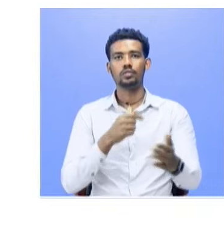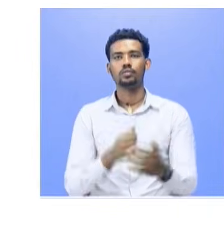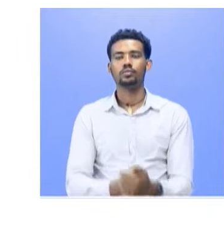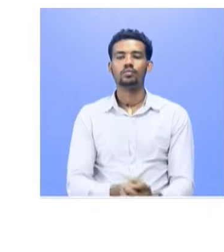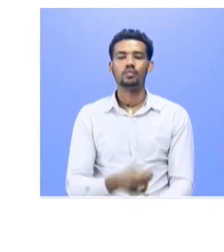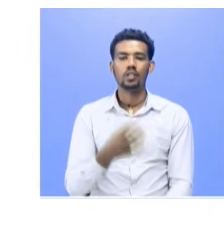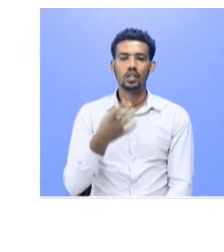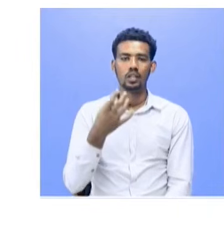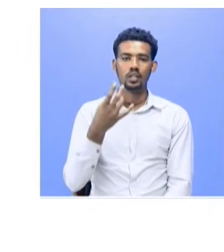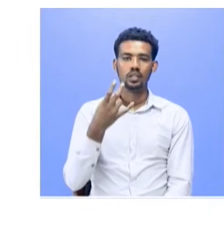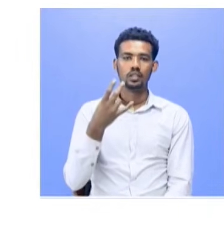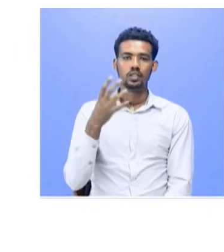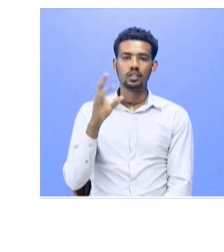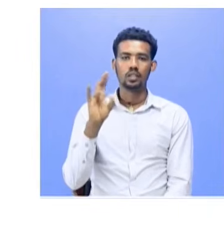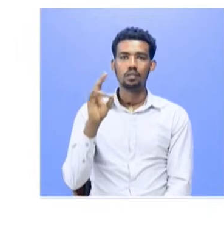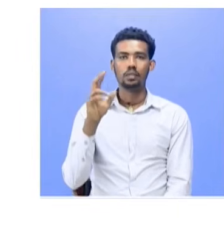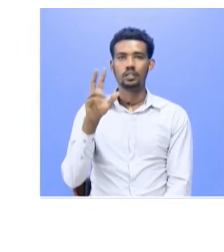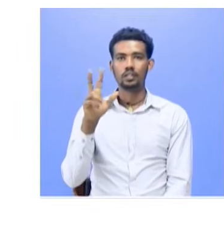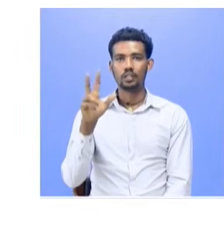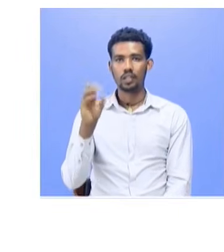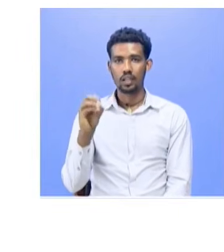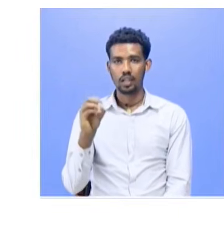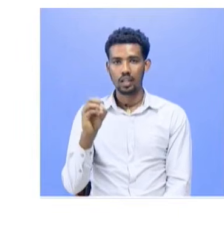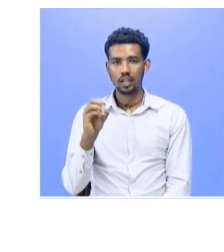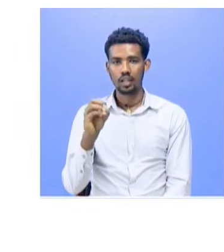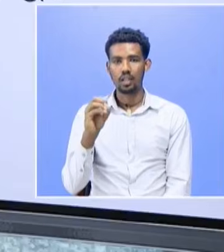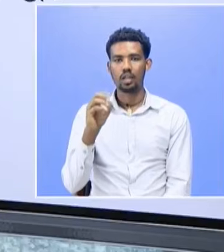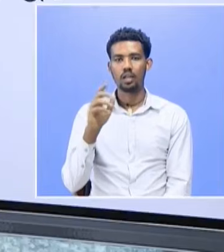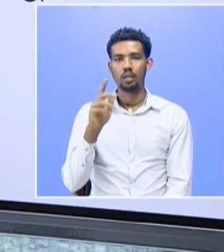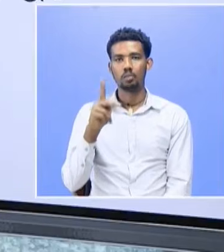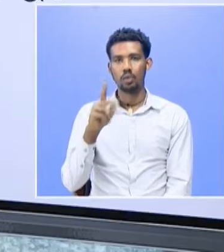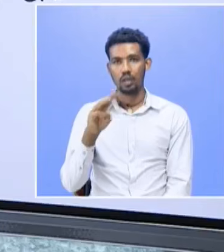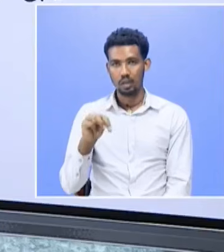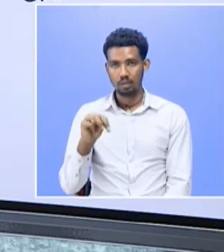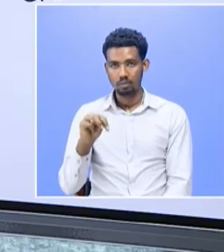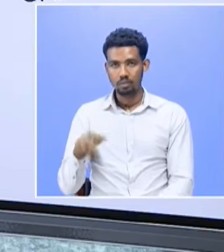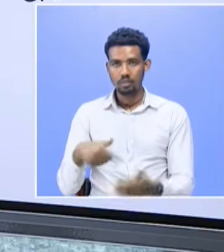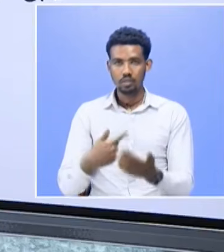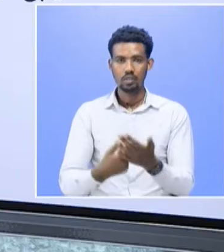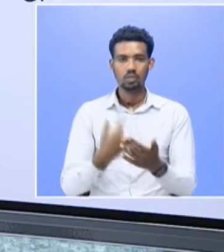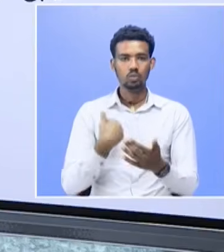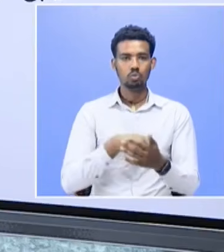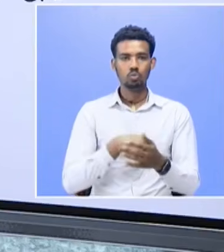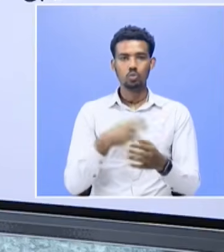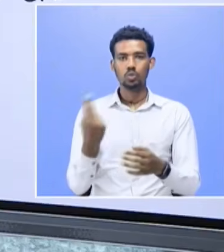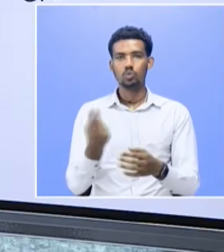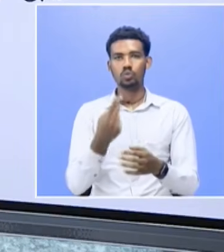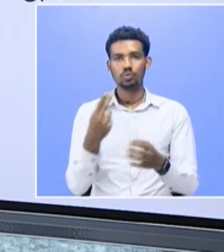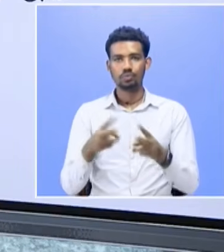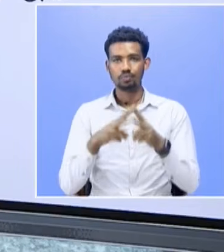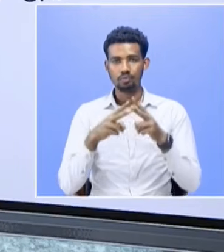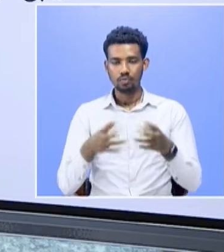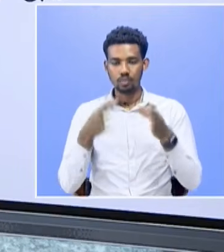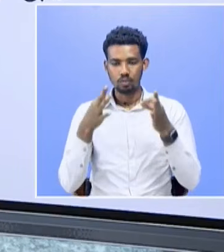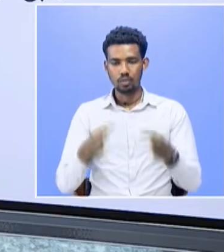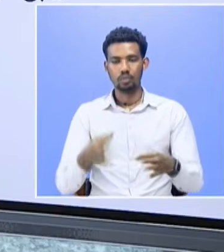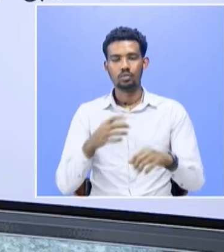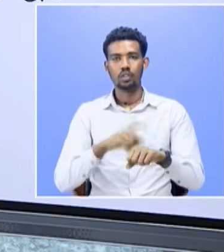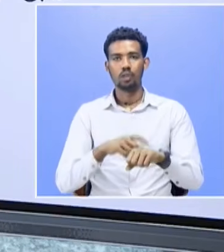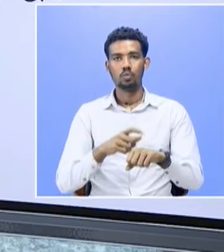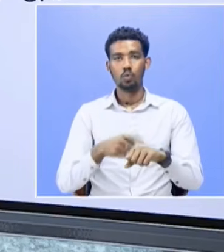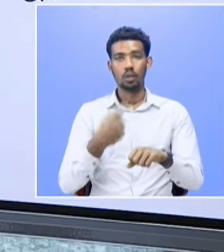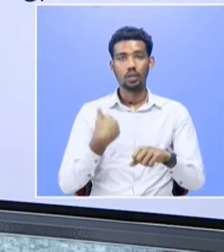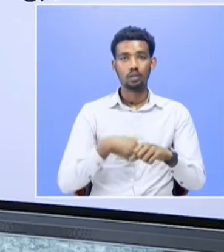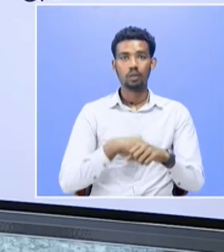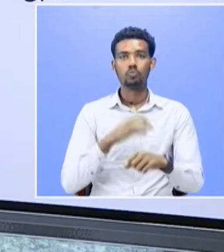7:30, like maybe p.m. Like this. We can use is a very specific time. When we come to